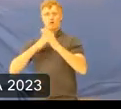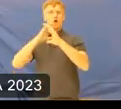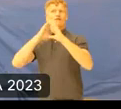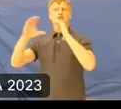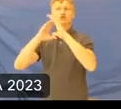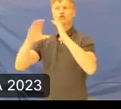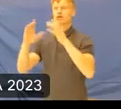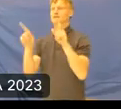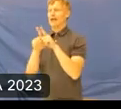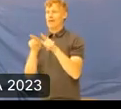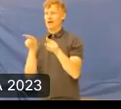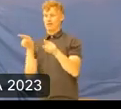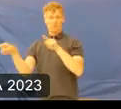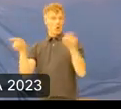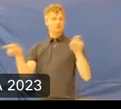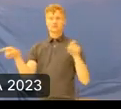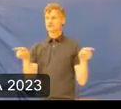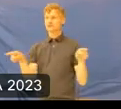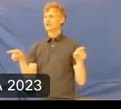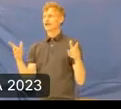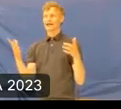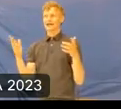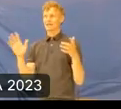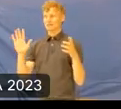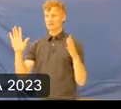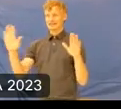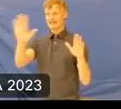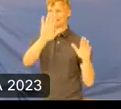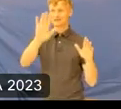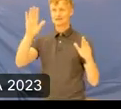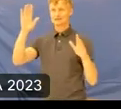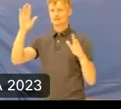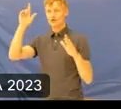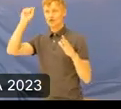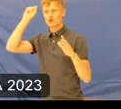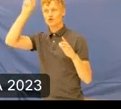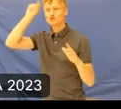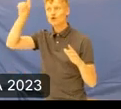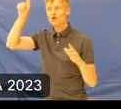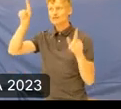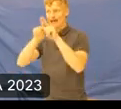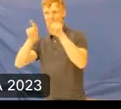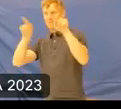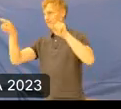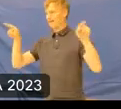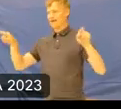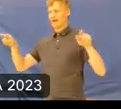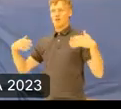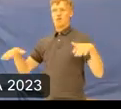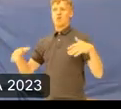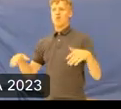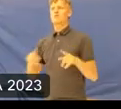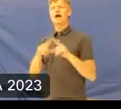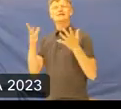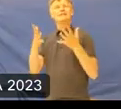things the same across cultures or not? But maybe the sort of really big question